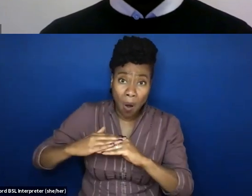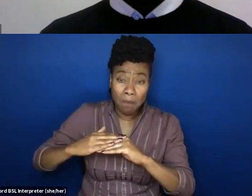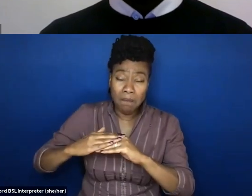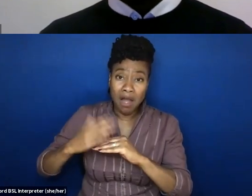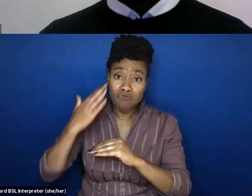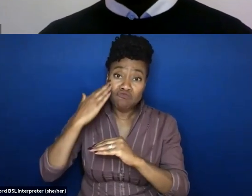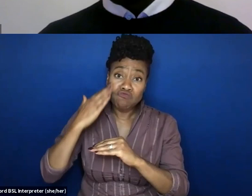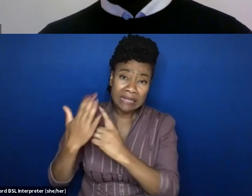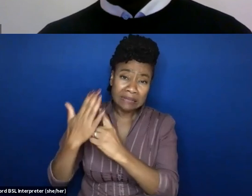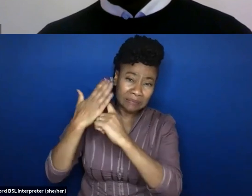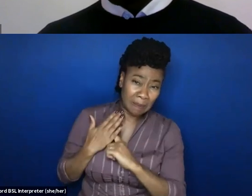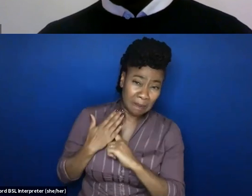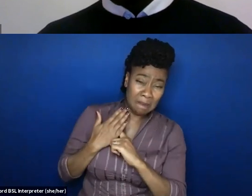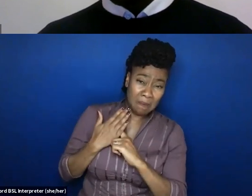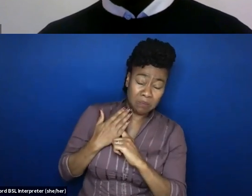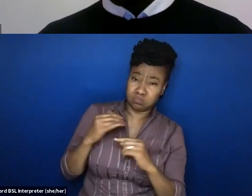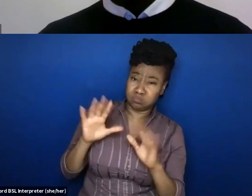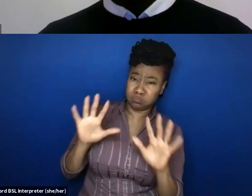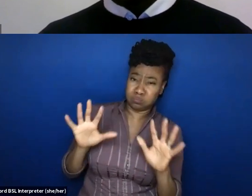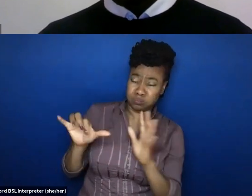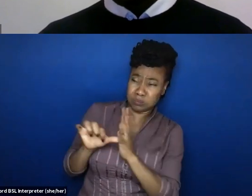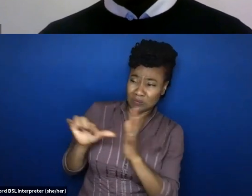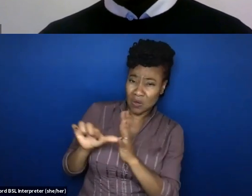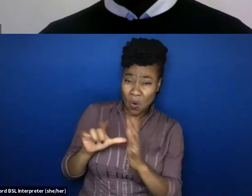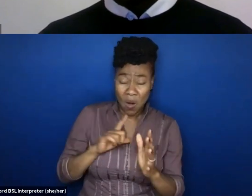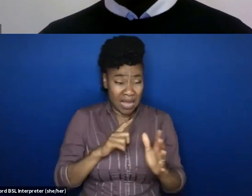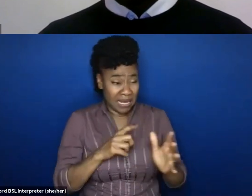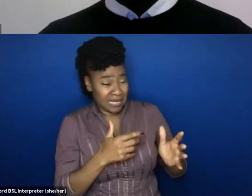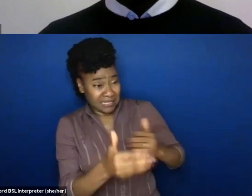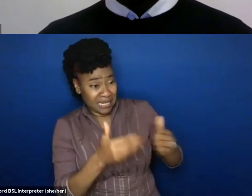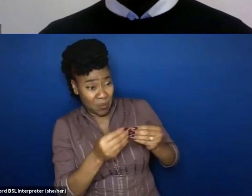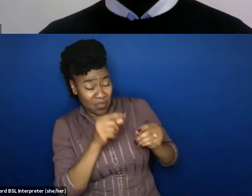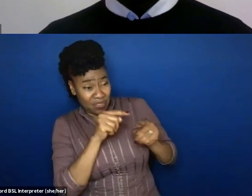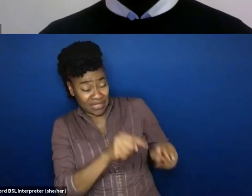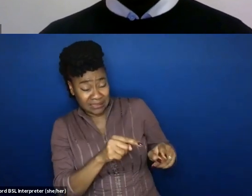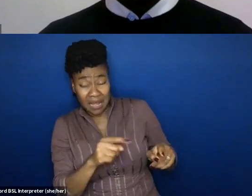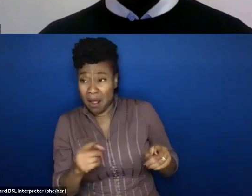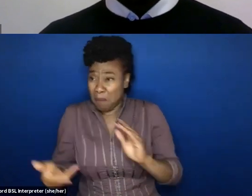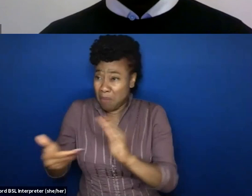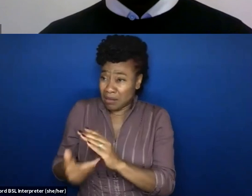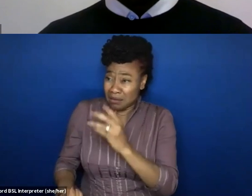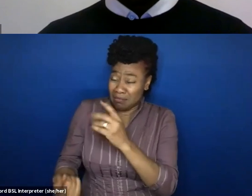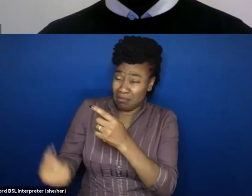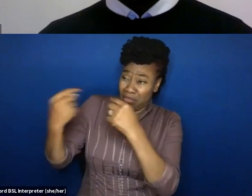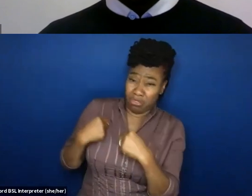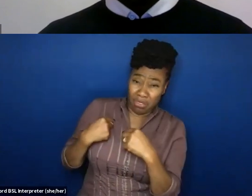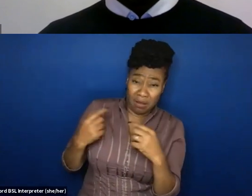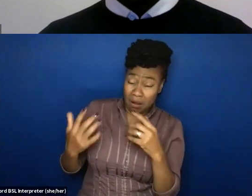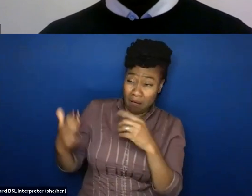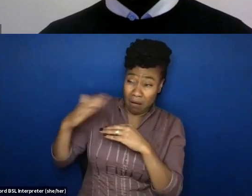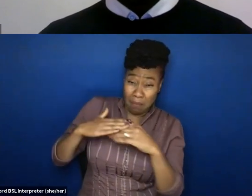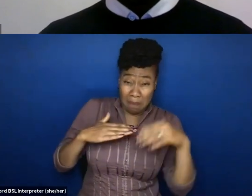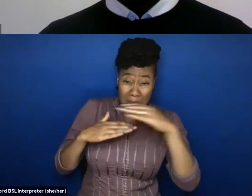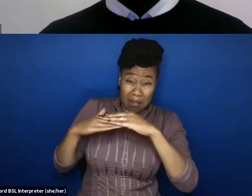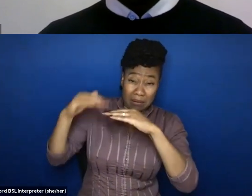difficult. It's like, you know, you're dealing with one enemy and you've got another enemy attacking you, and it's an unfair